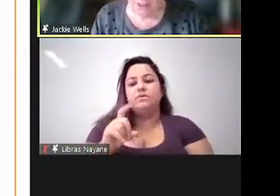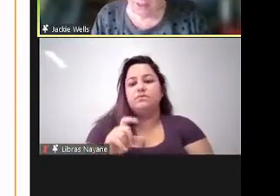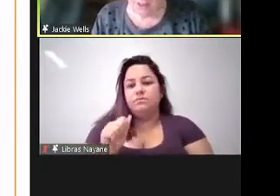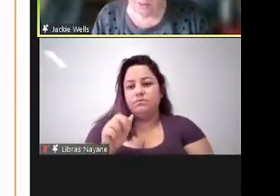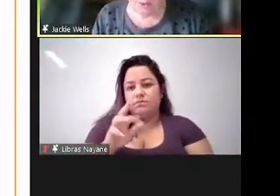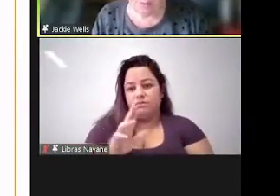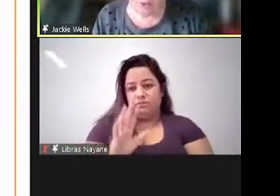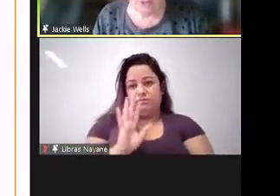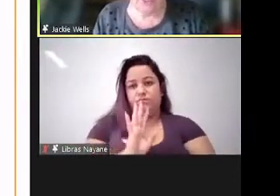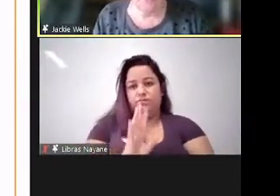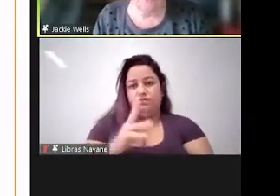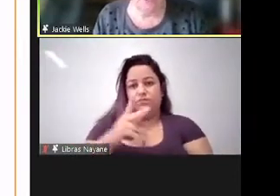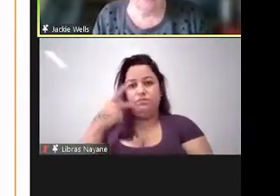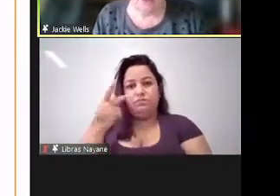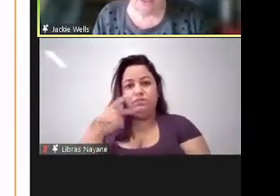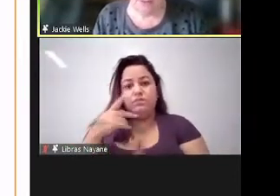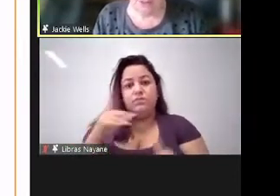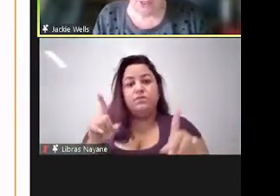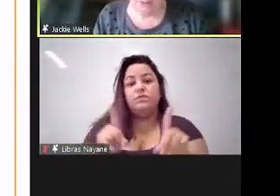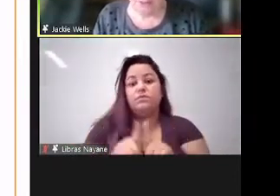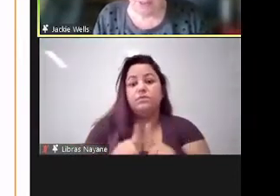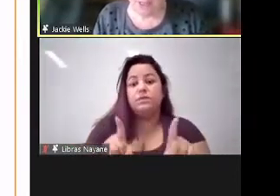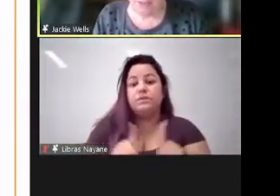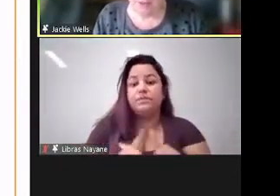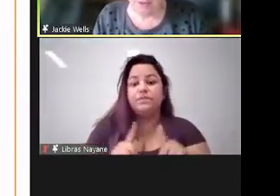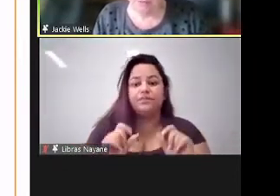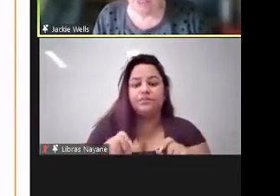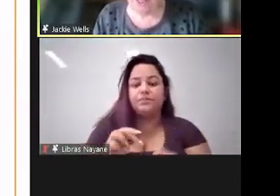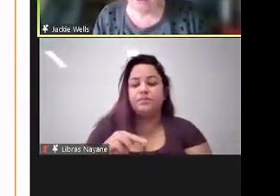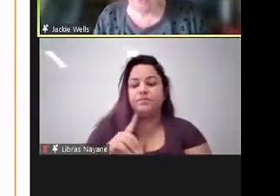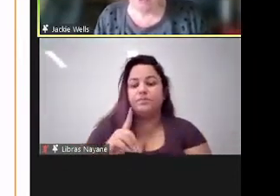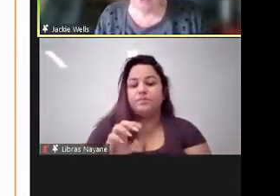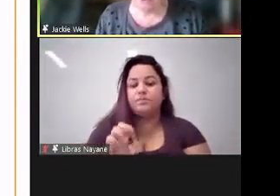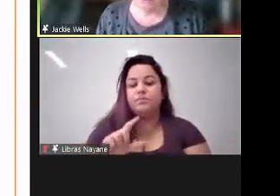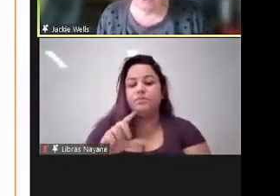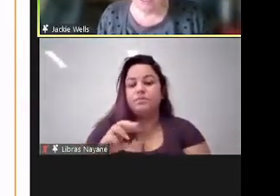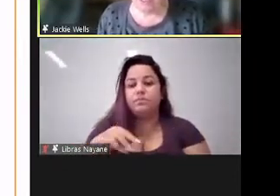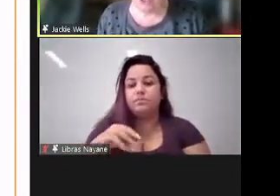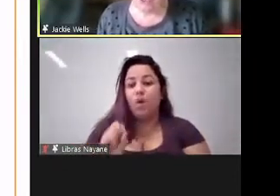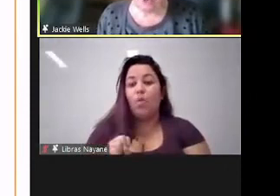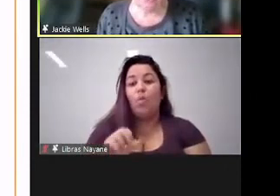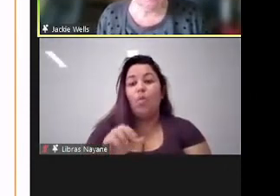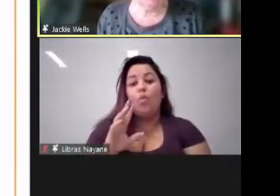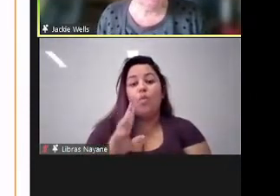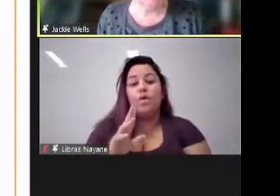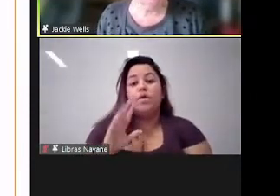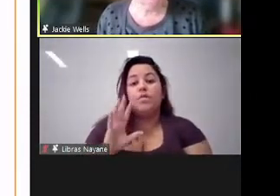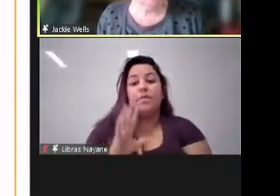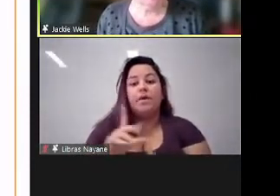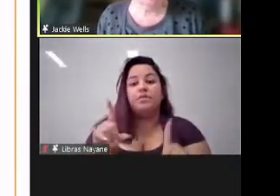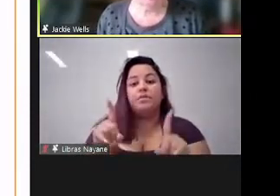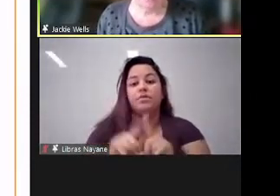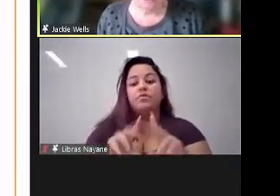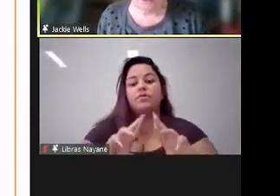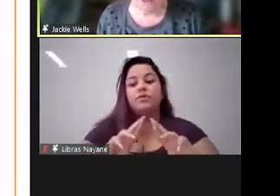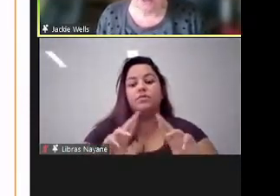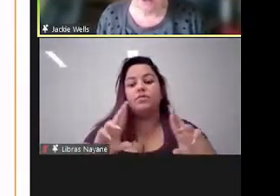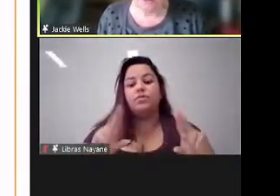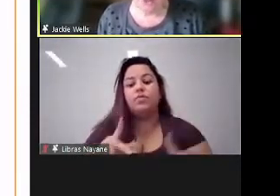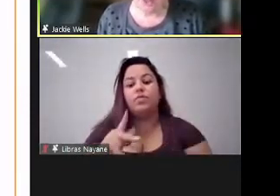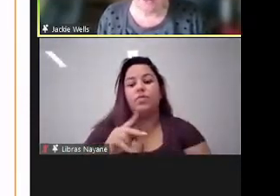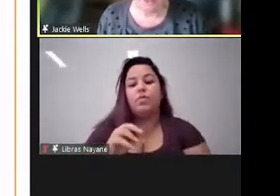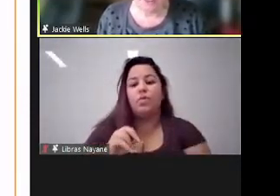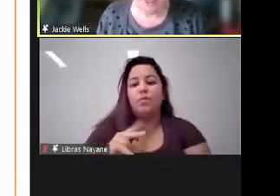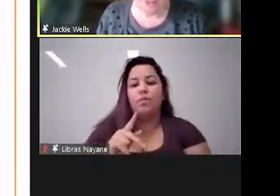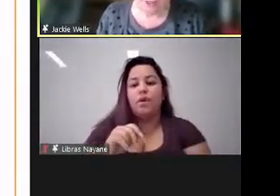PPI, we modelled the impact on different types of saver. The results here show the clear winners and losers